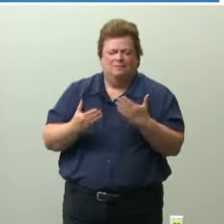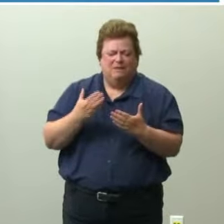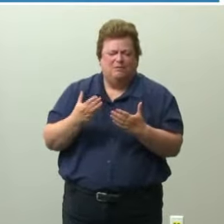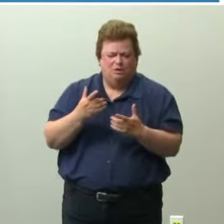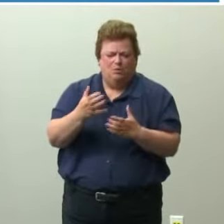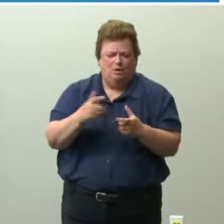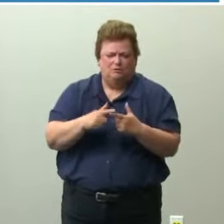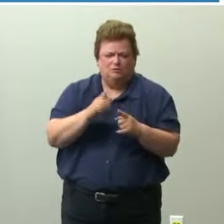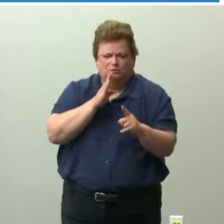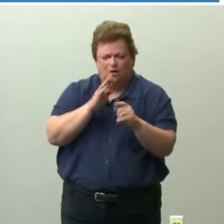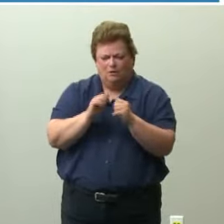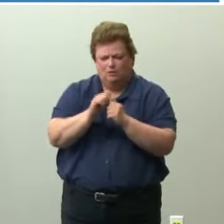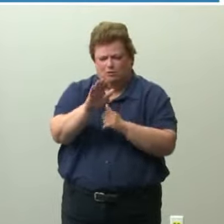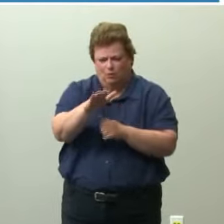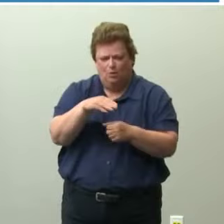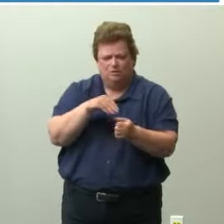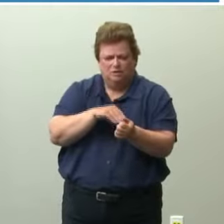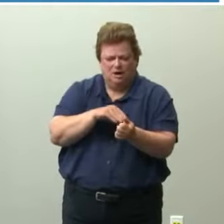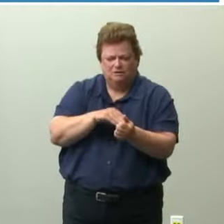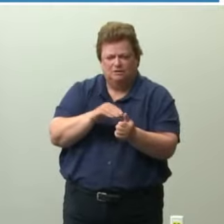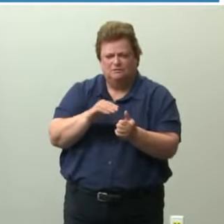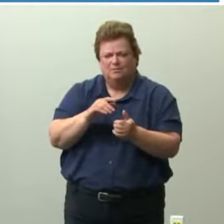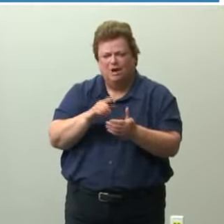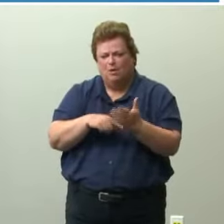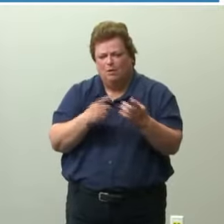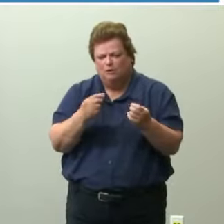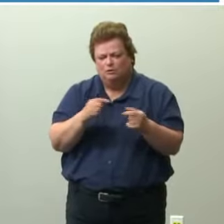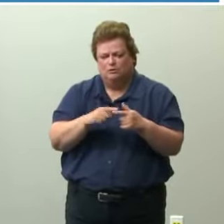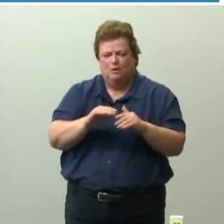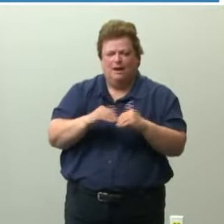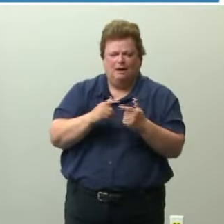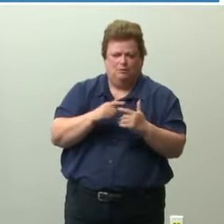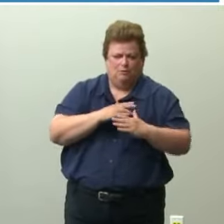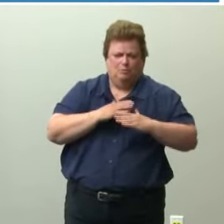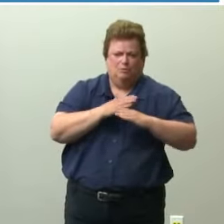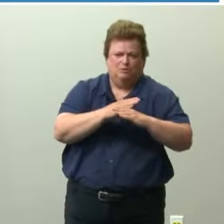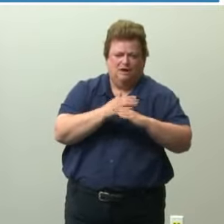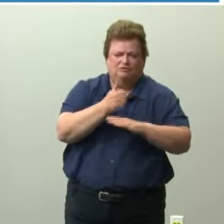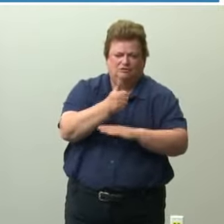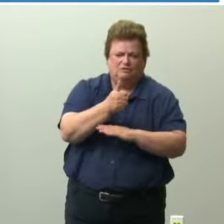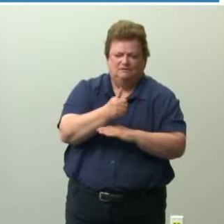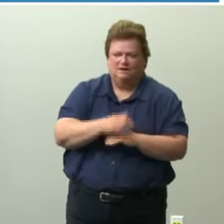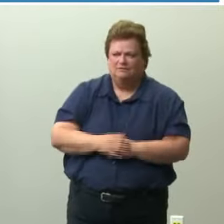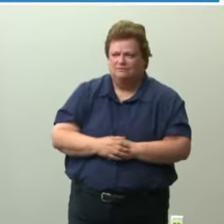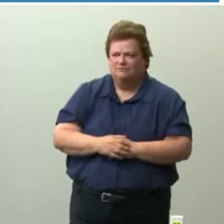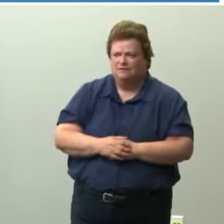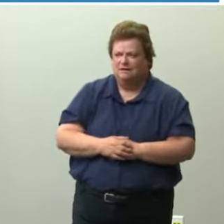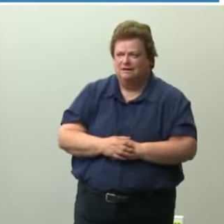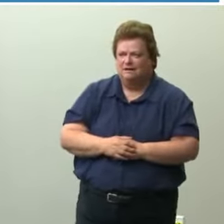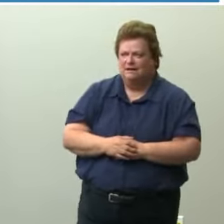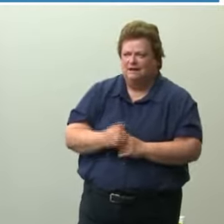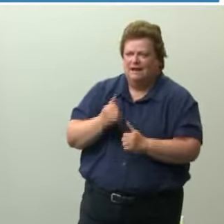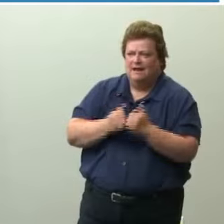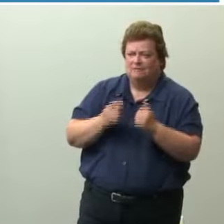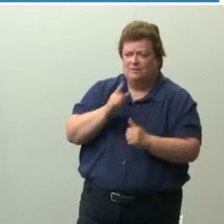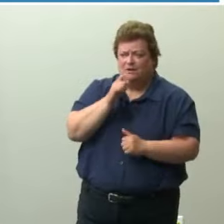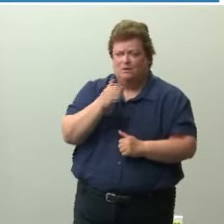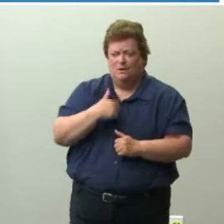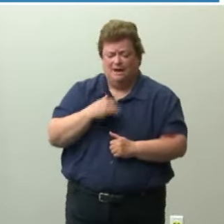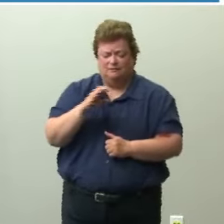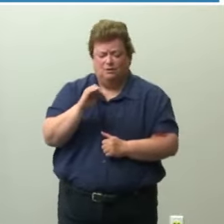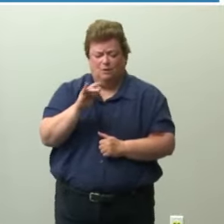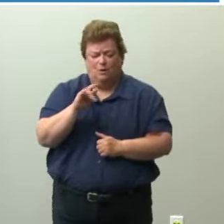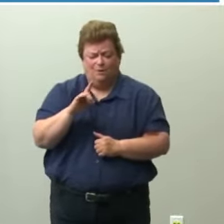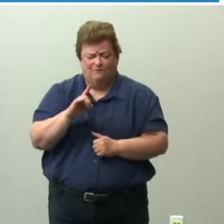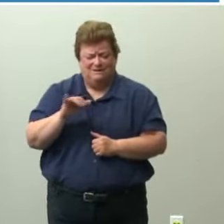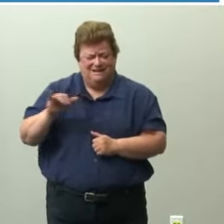healthcare provider about additional steps you can take to protect yourself. Everyone who has COVID-like symptoms should wear